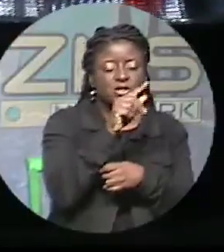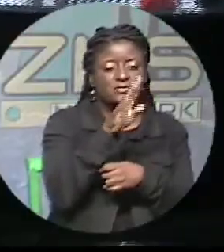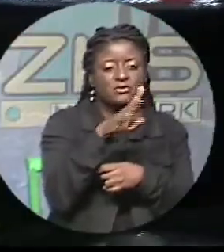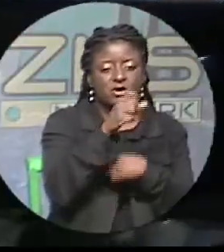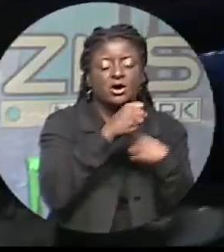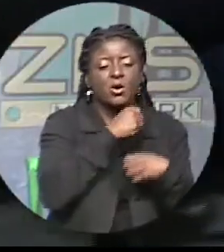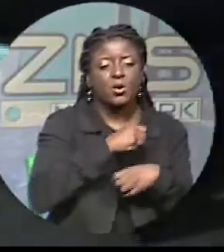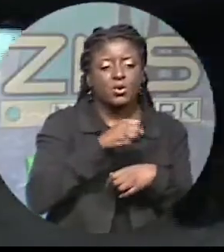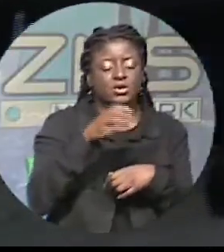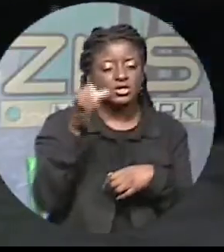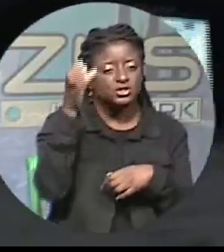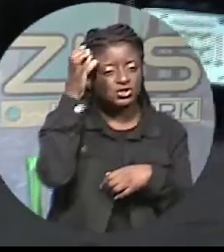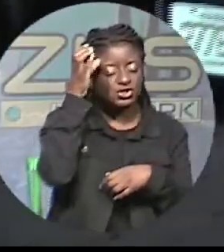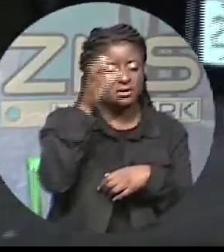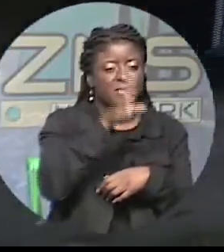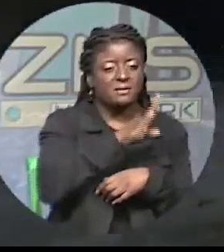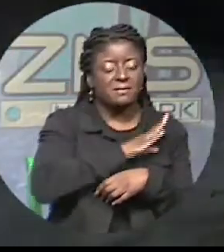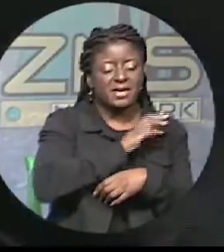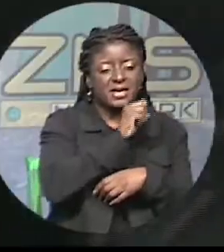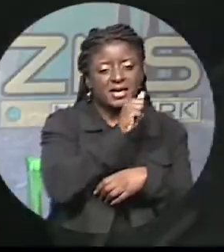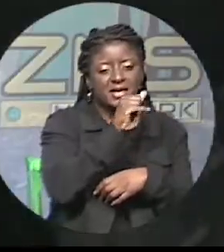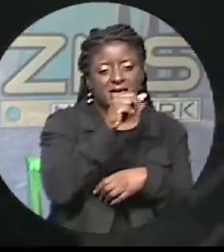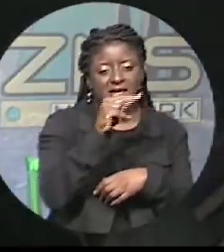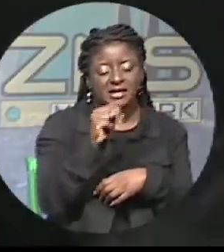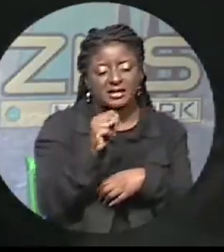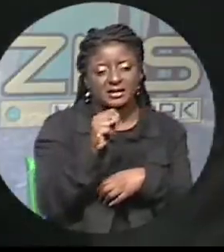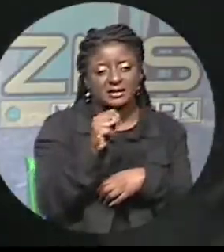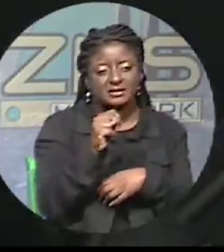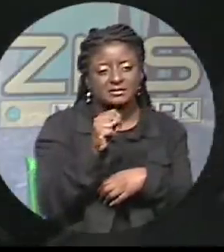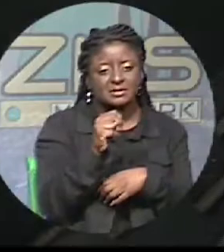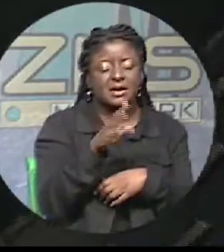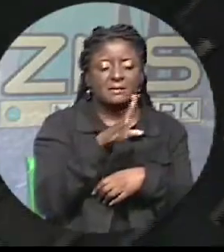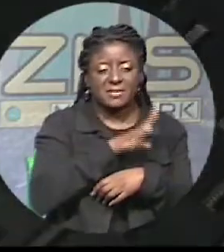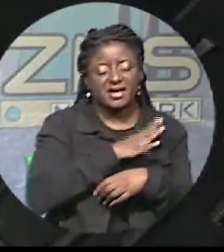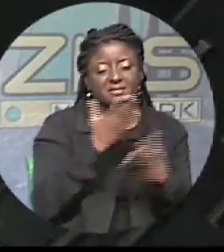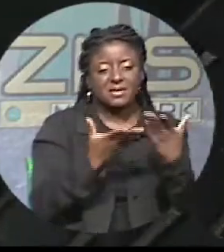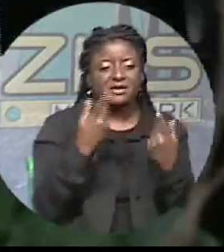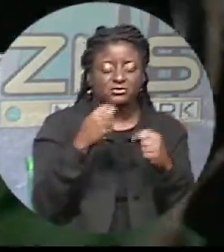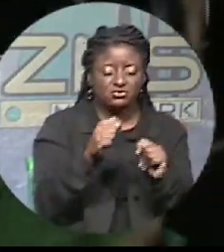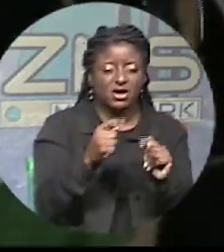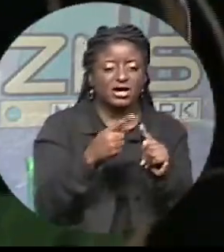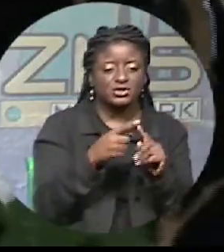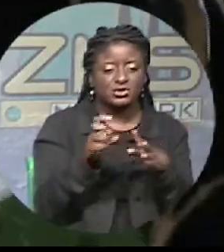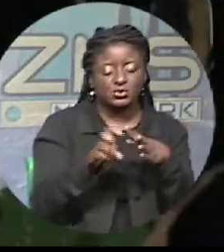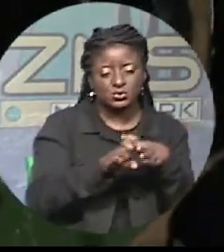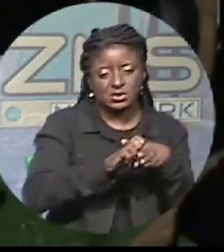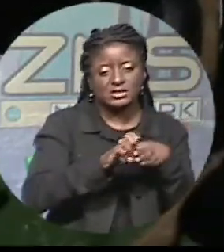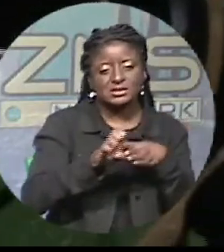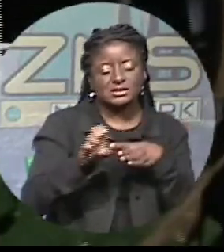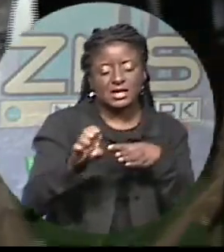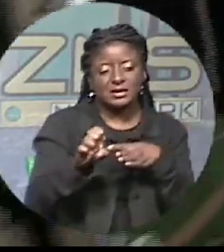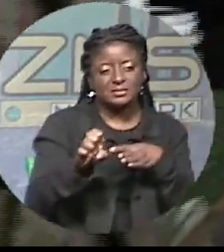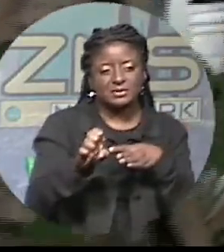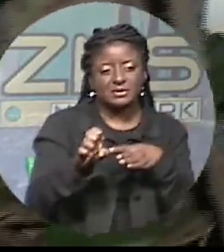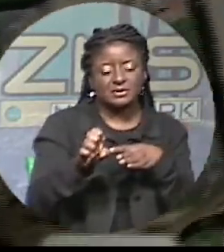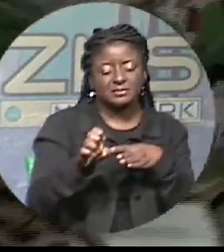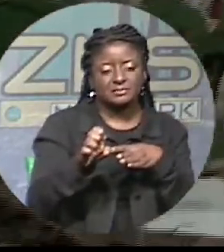Bain. Chief Superintendent Roll says Bain may have attempted to escape his assailant. The vehicle is in a